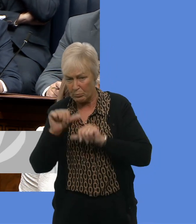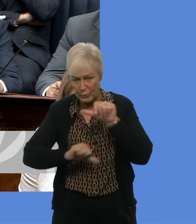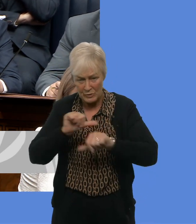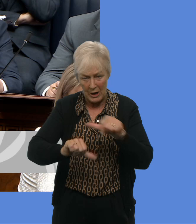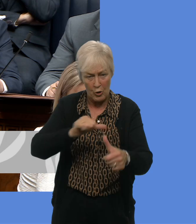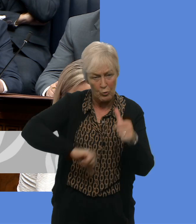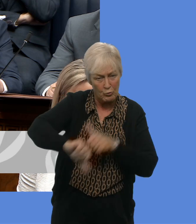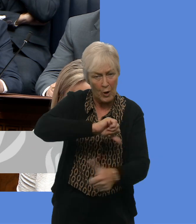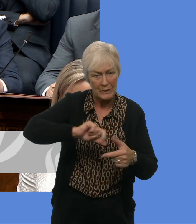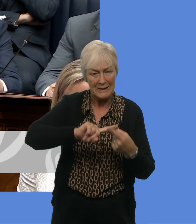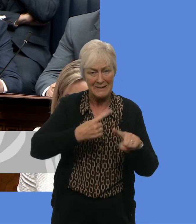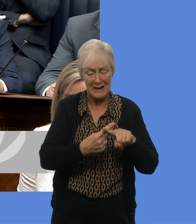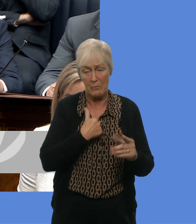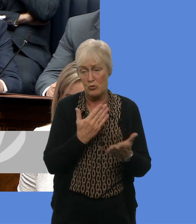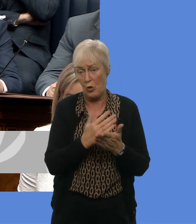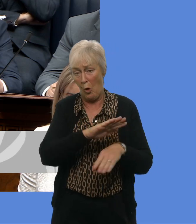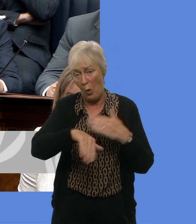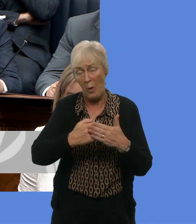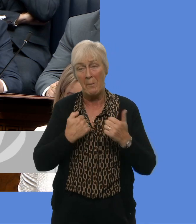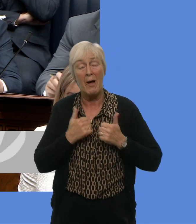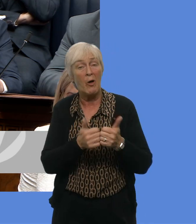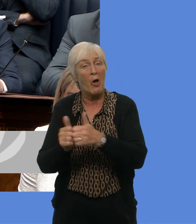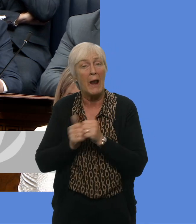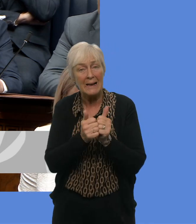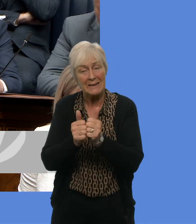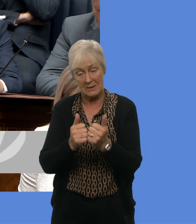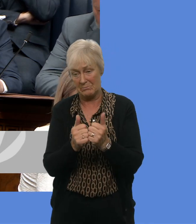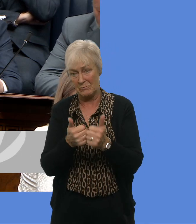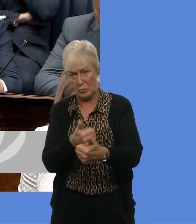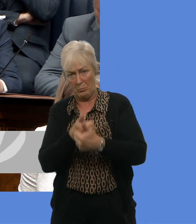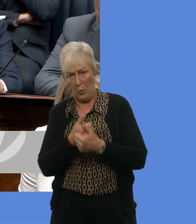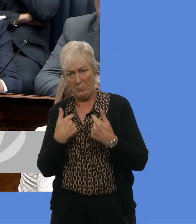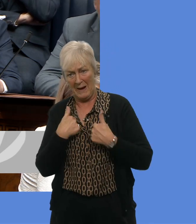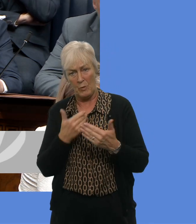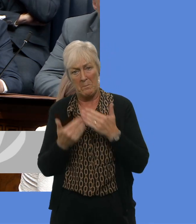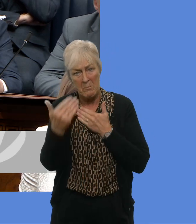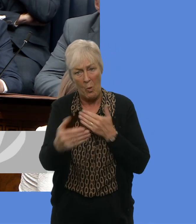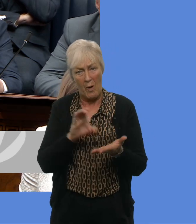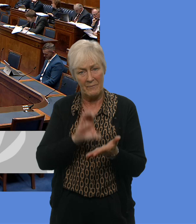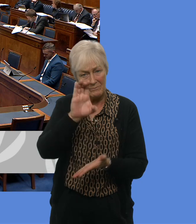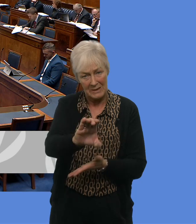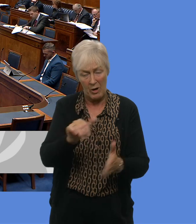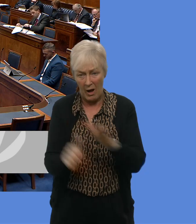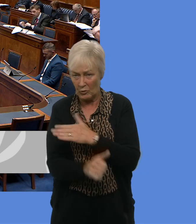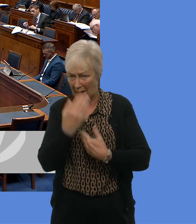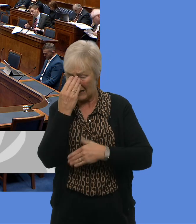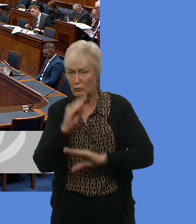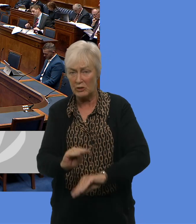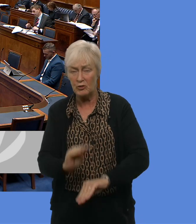and I trust that all colleagues in the Assembly will support me in the case being made for further investment in education.